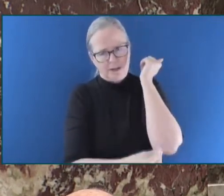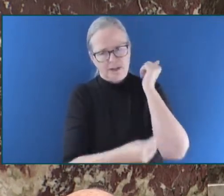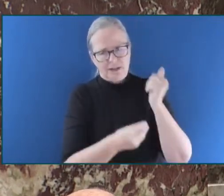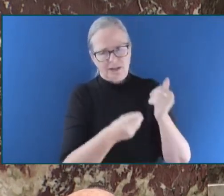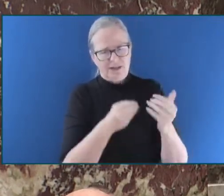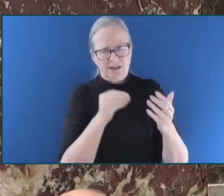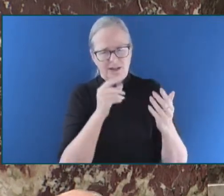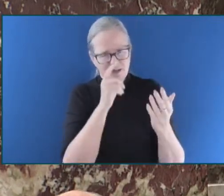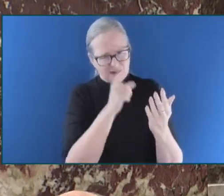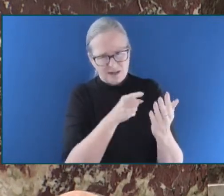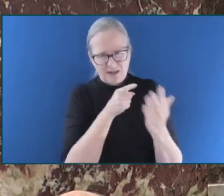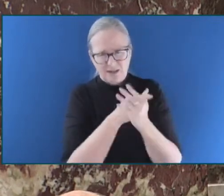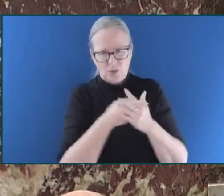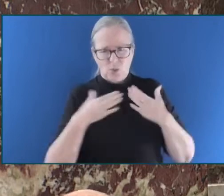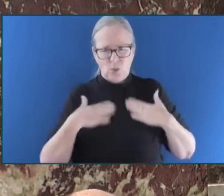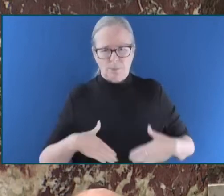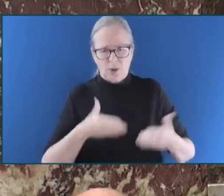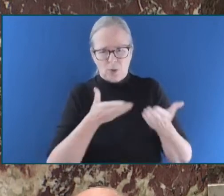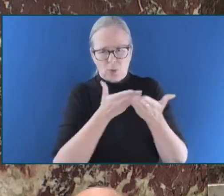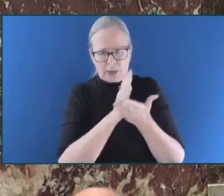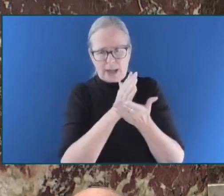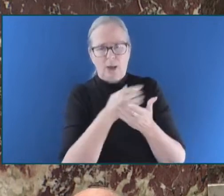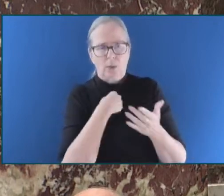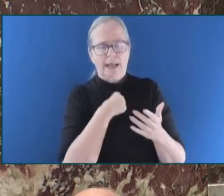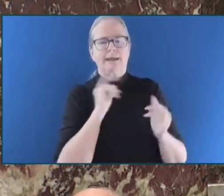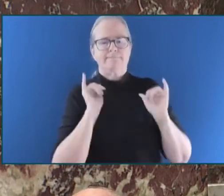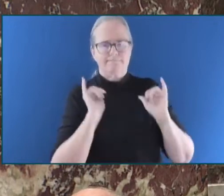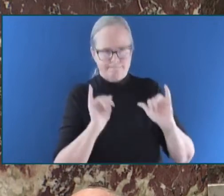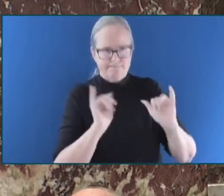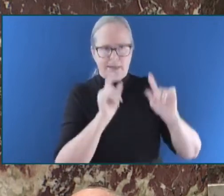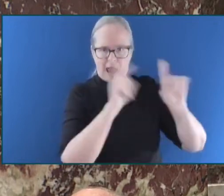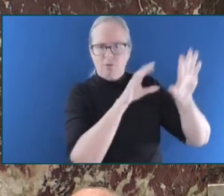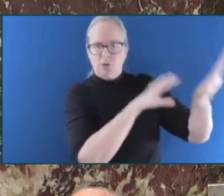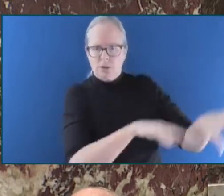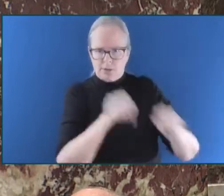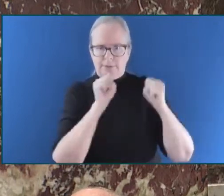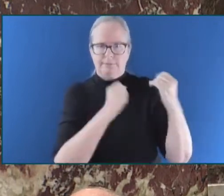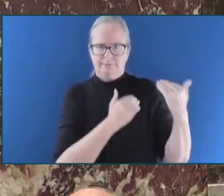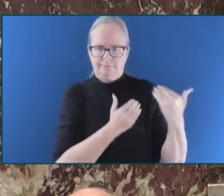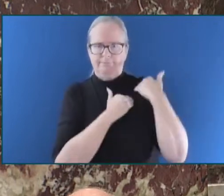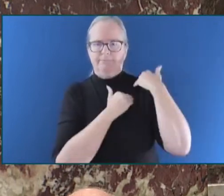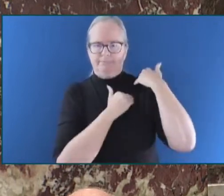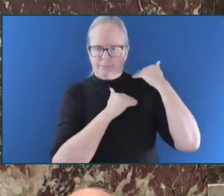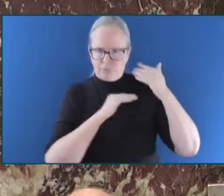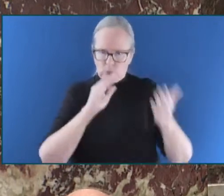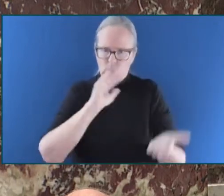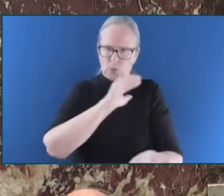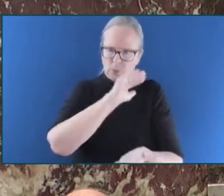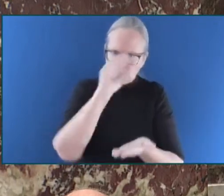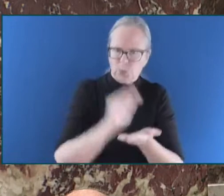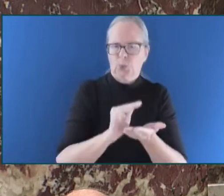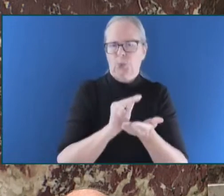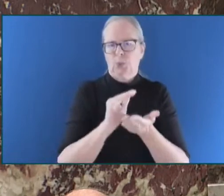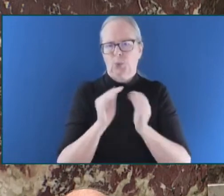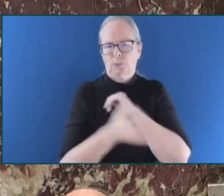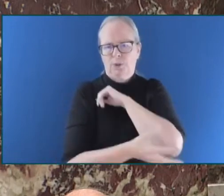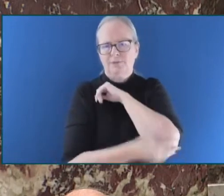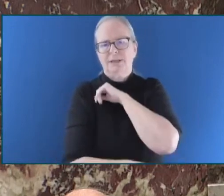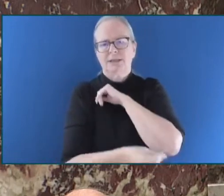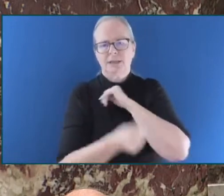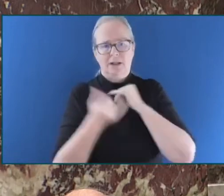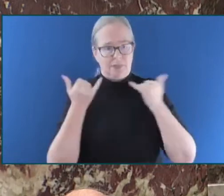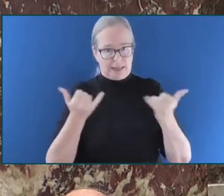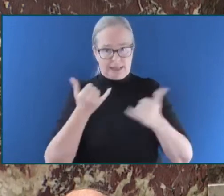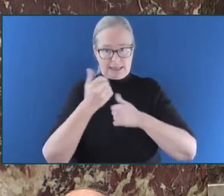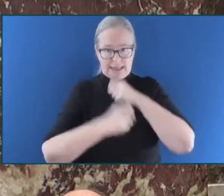eradicate poverty worldwide. This year's theme is putting dignity in practice, calling on universal access for decent